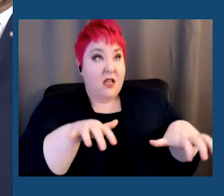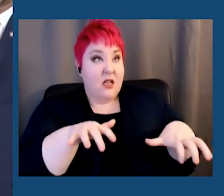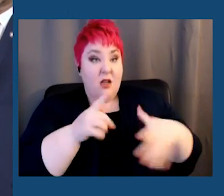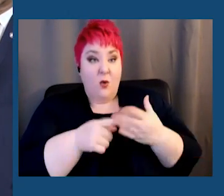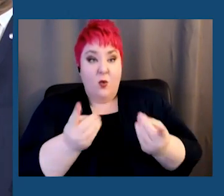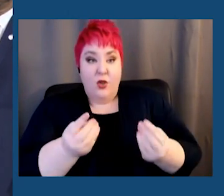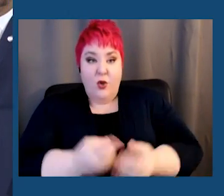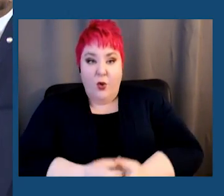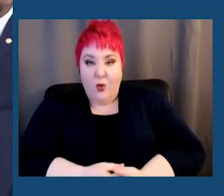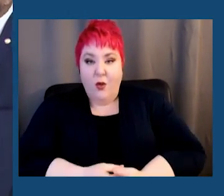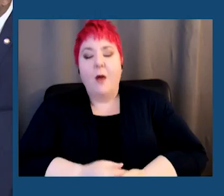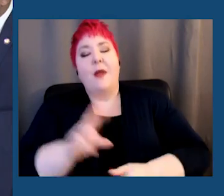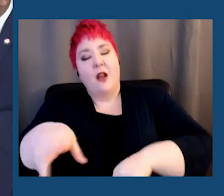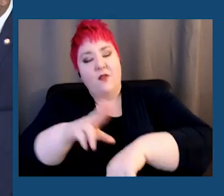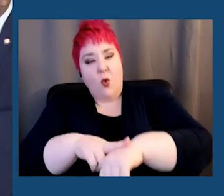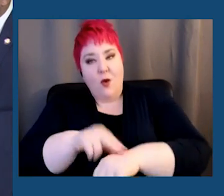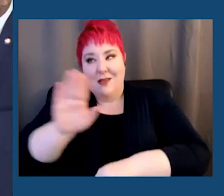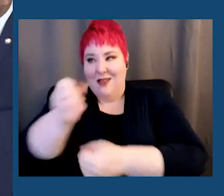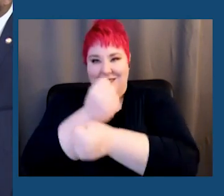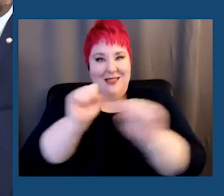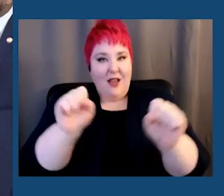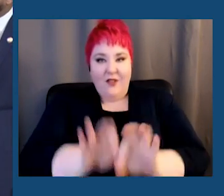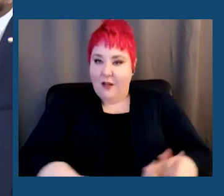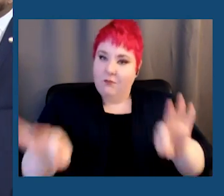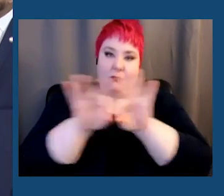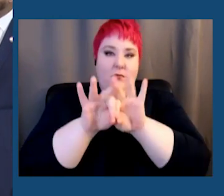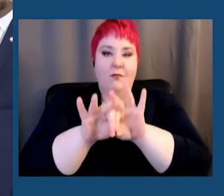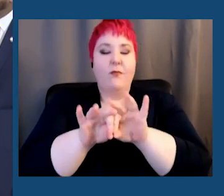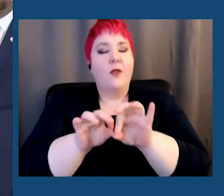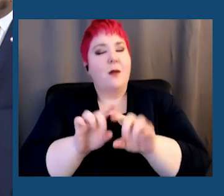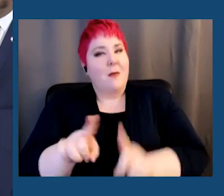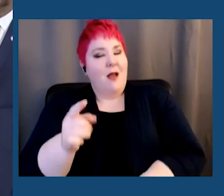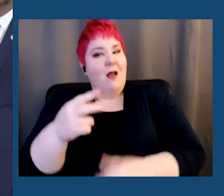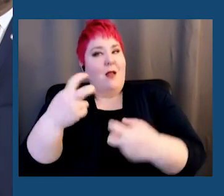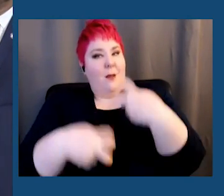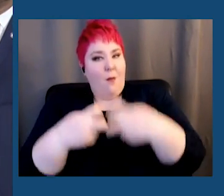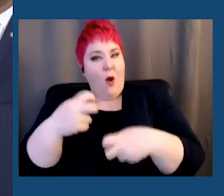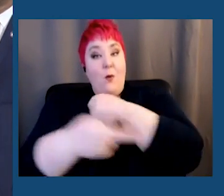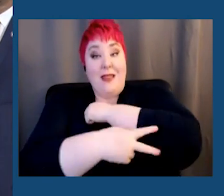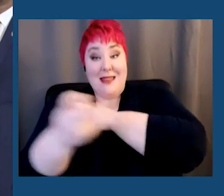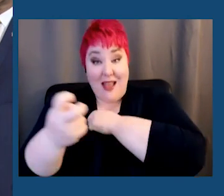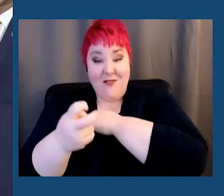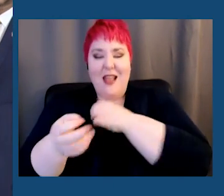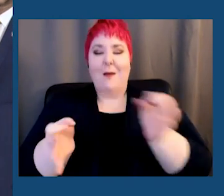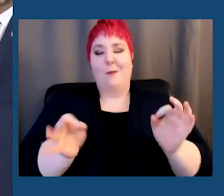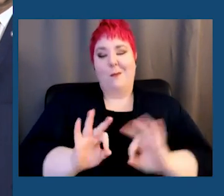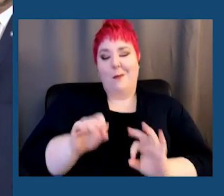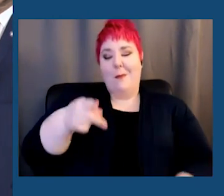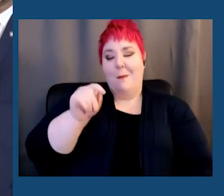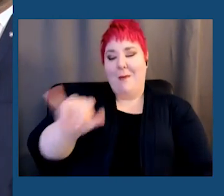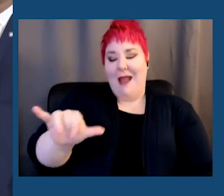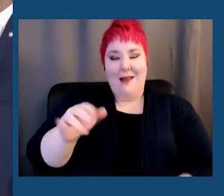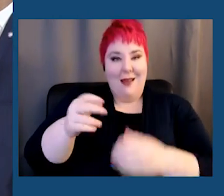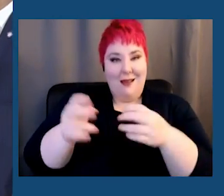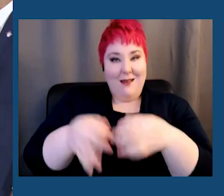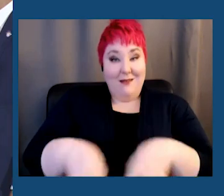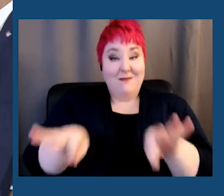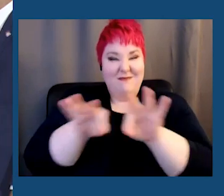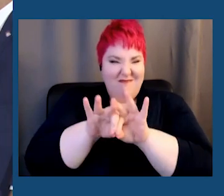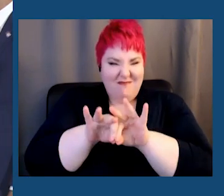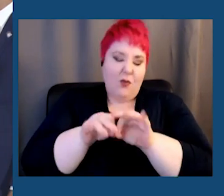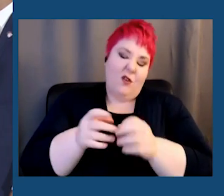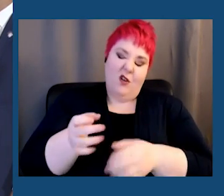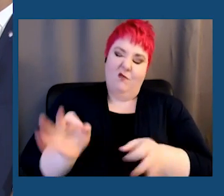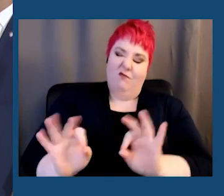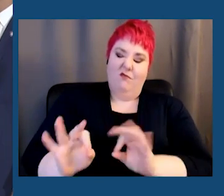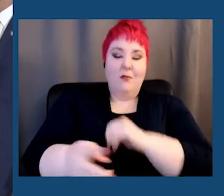safety first. But I think that the problem of theft, of all of this petty theft, has gone way out of control. And I think